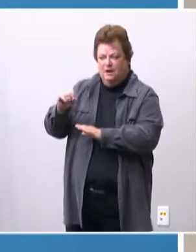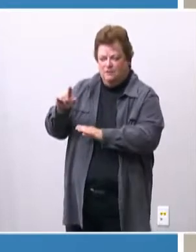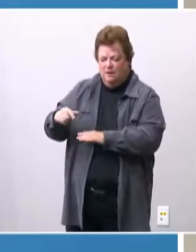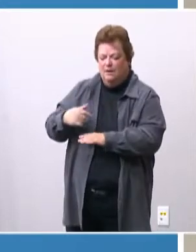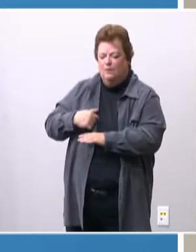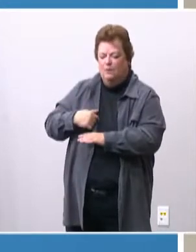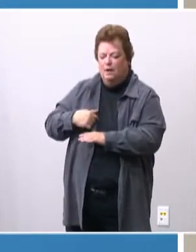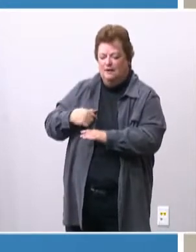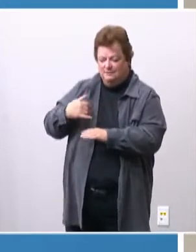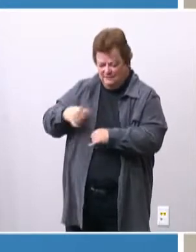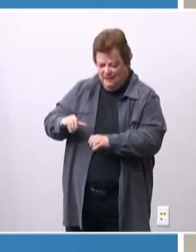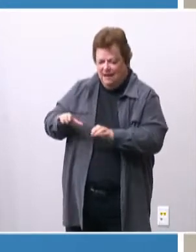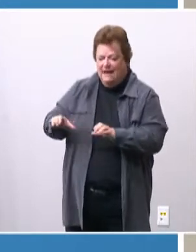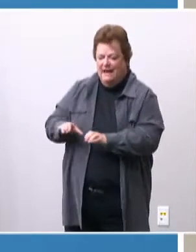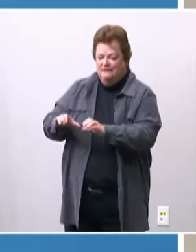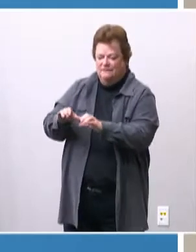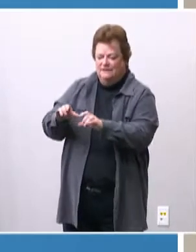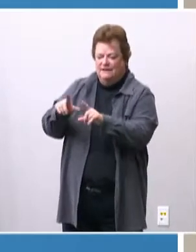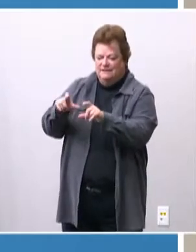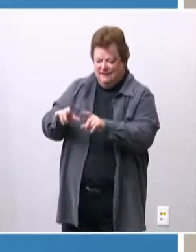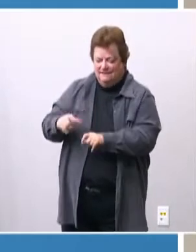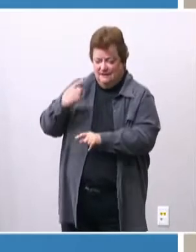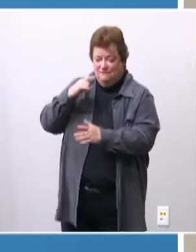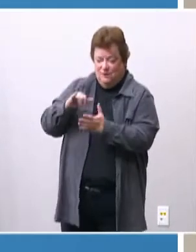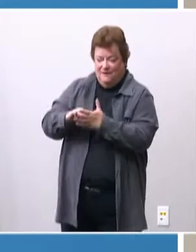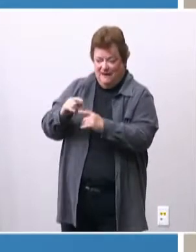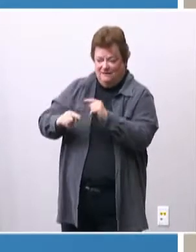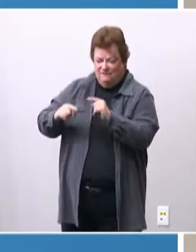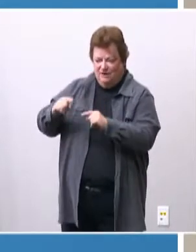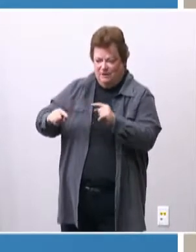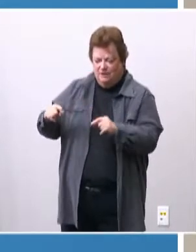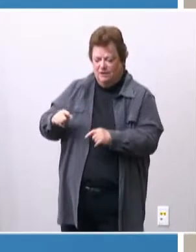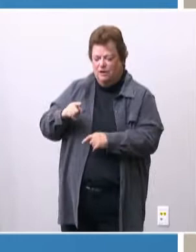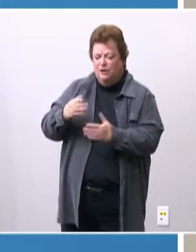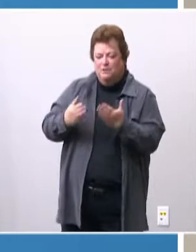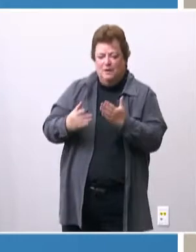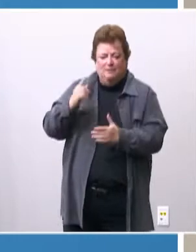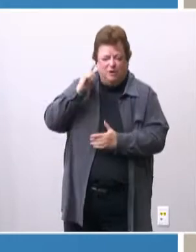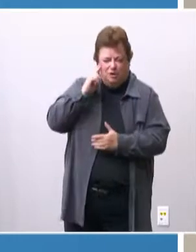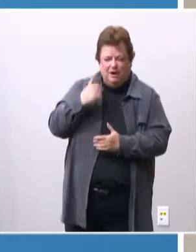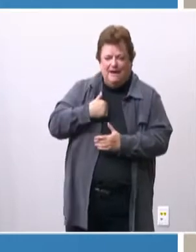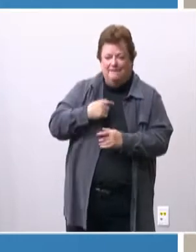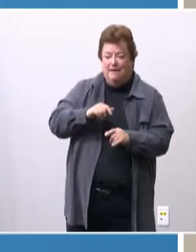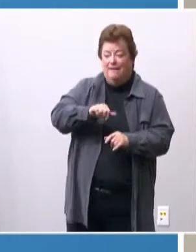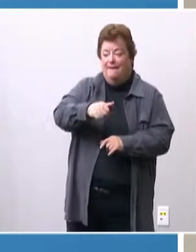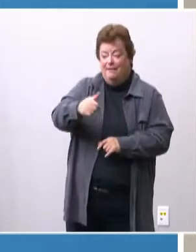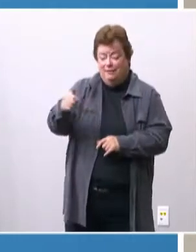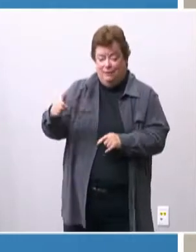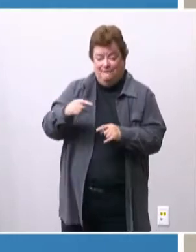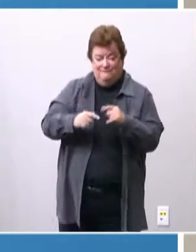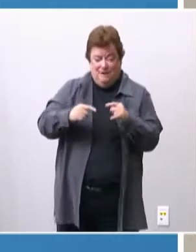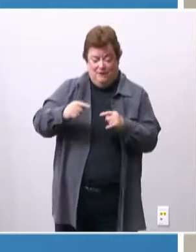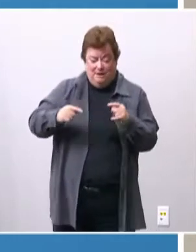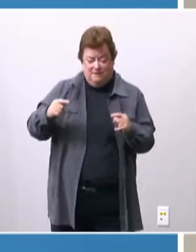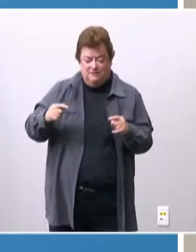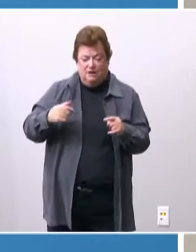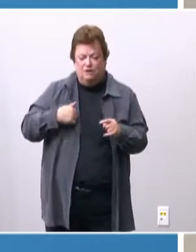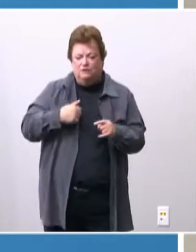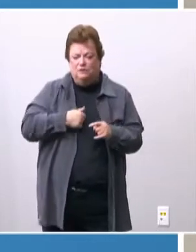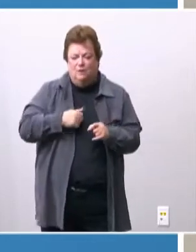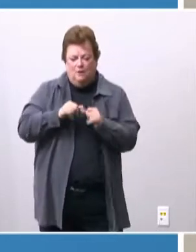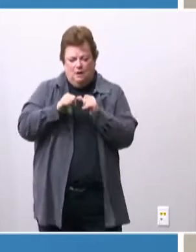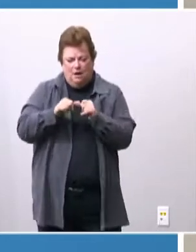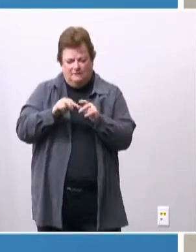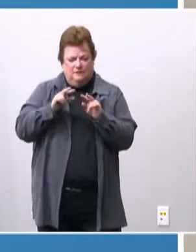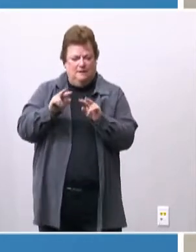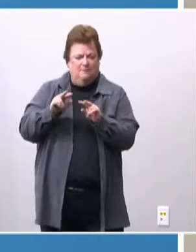actively testing for the variant. Because you probably heard there's other variants there, and so we're constantly